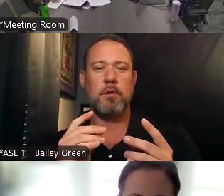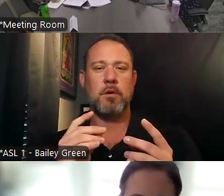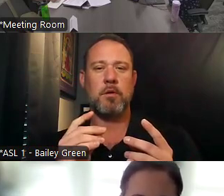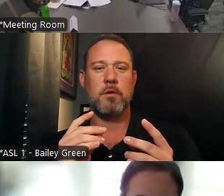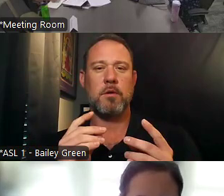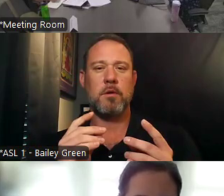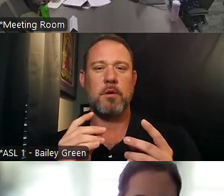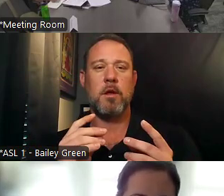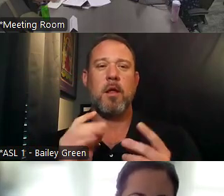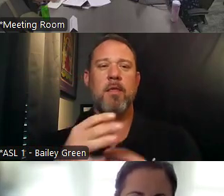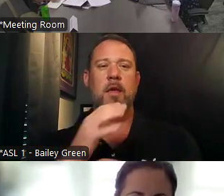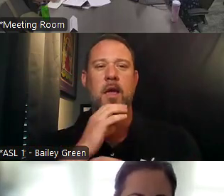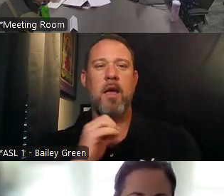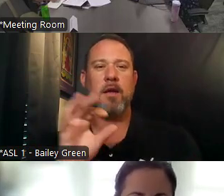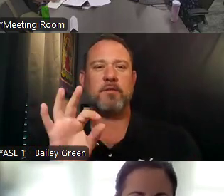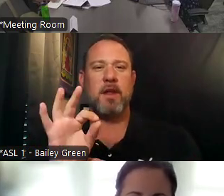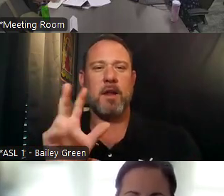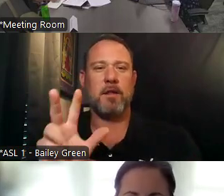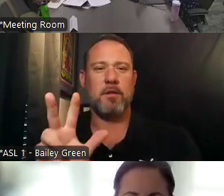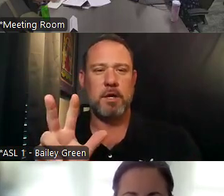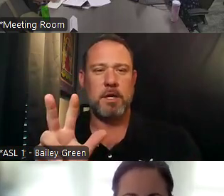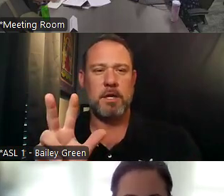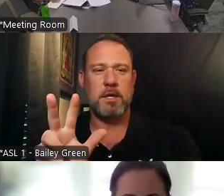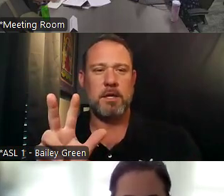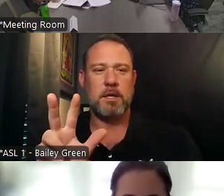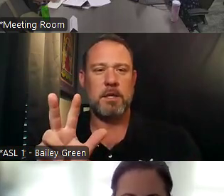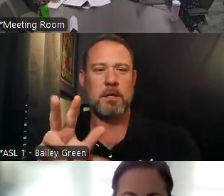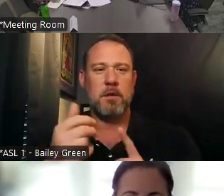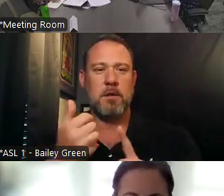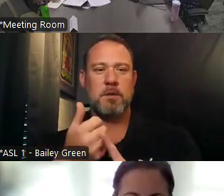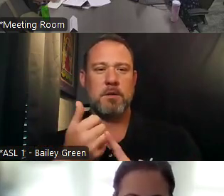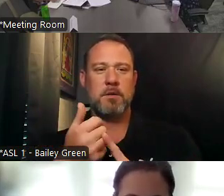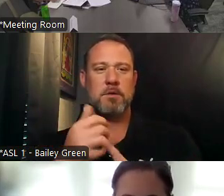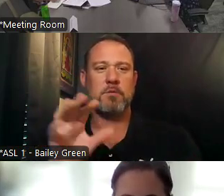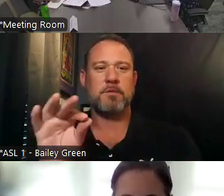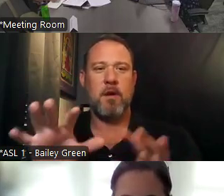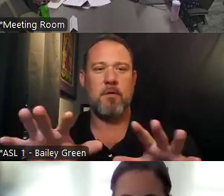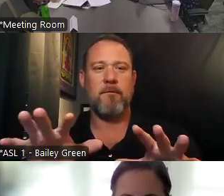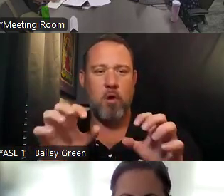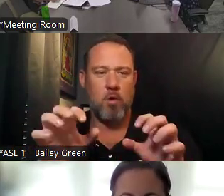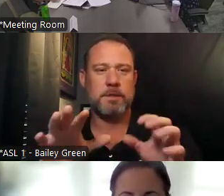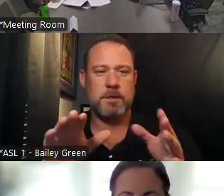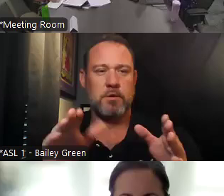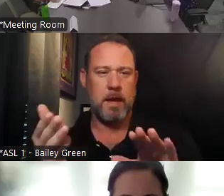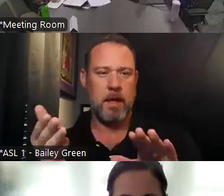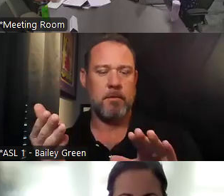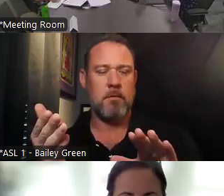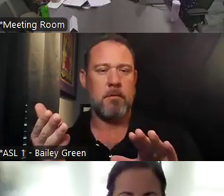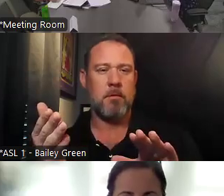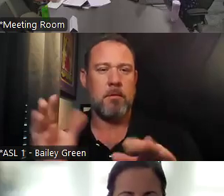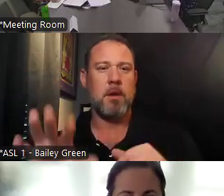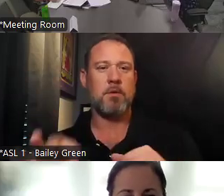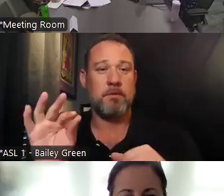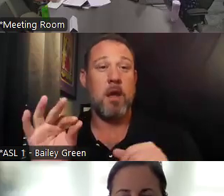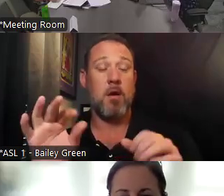who, at the age of 93, was actually unfortunately found frozen to death. And he was found frozen to